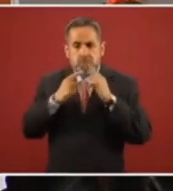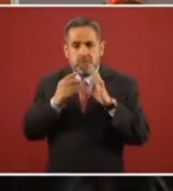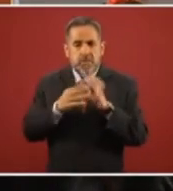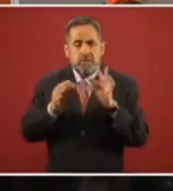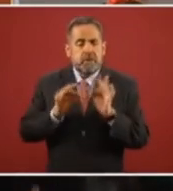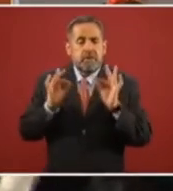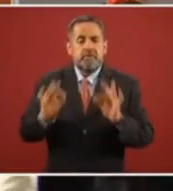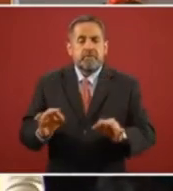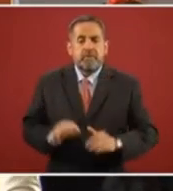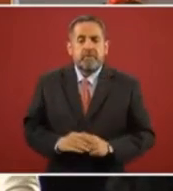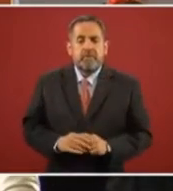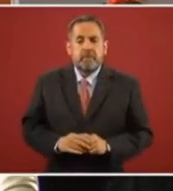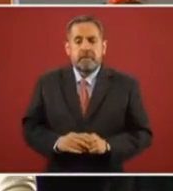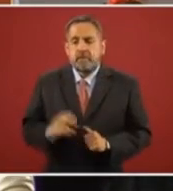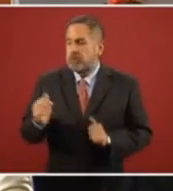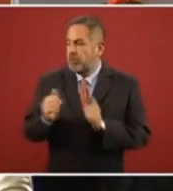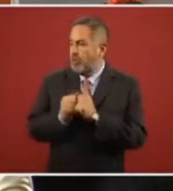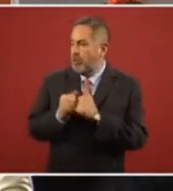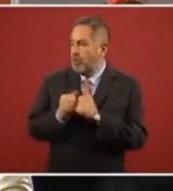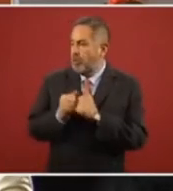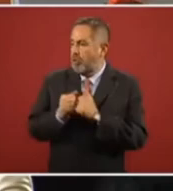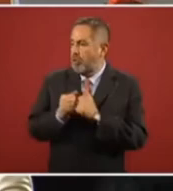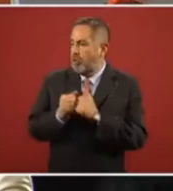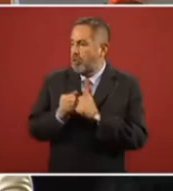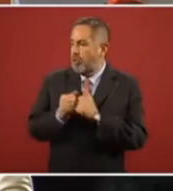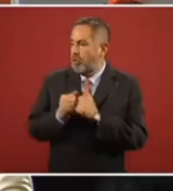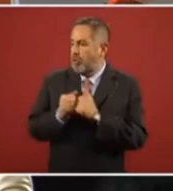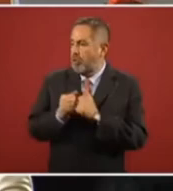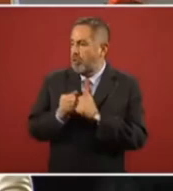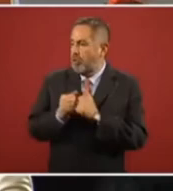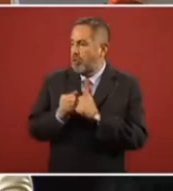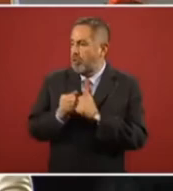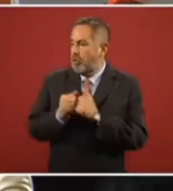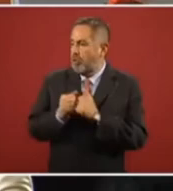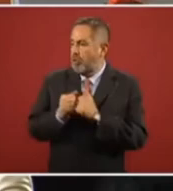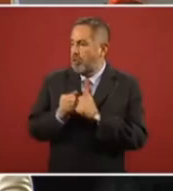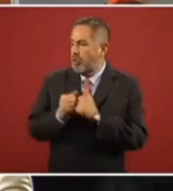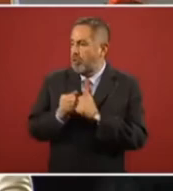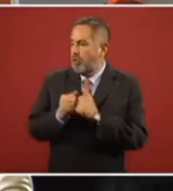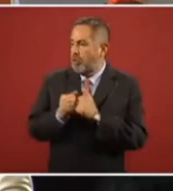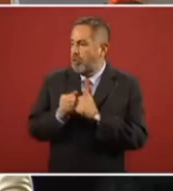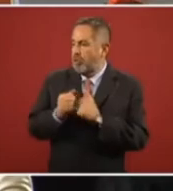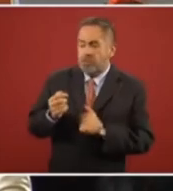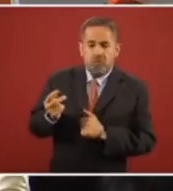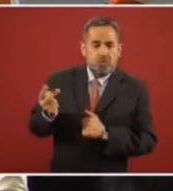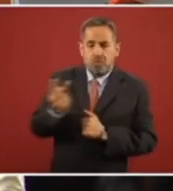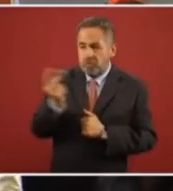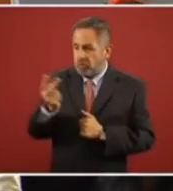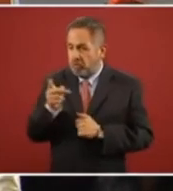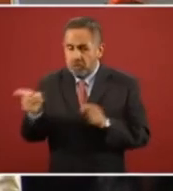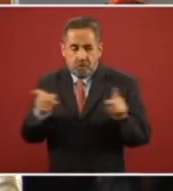between the parts in conflict between the parts in conflict